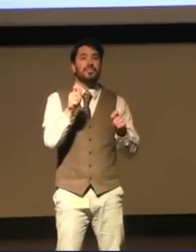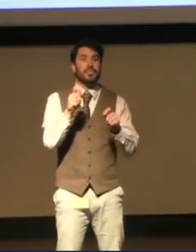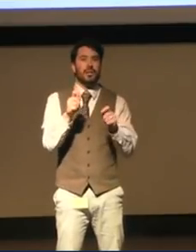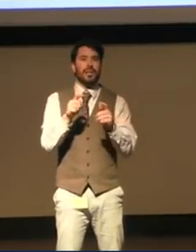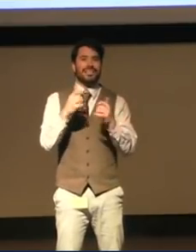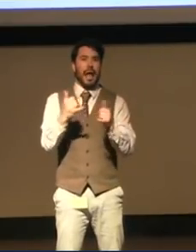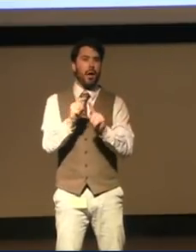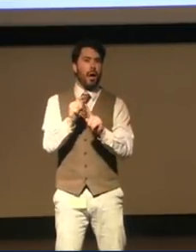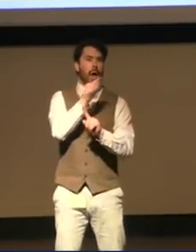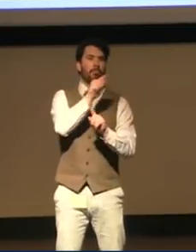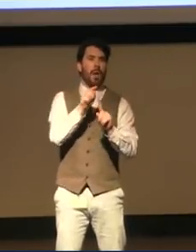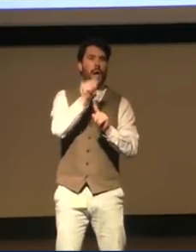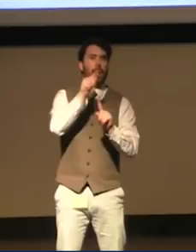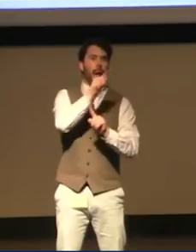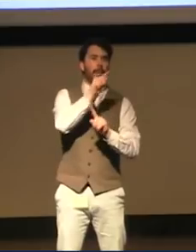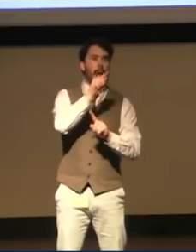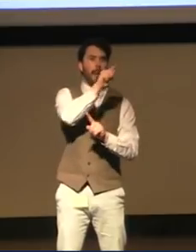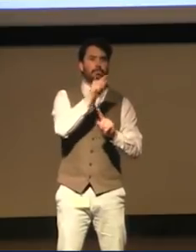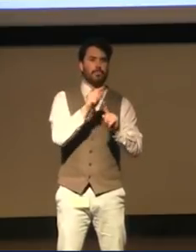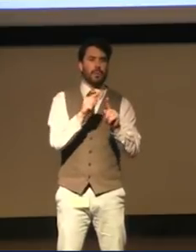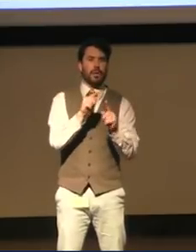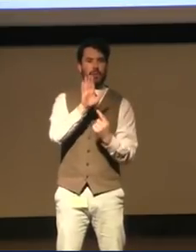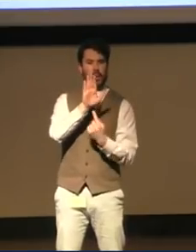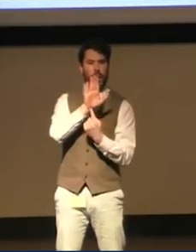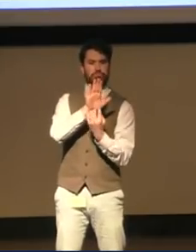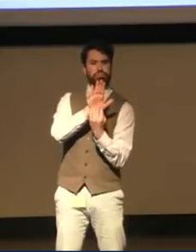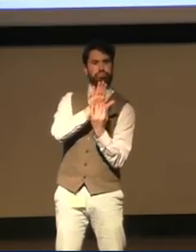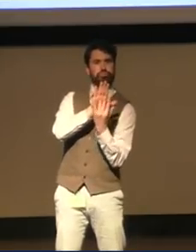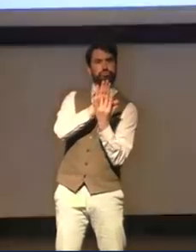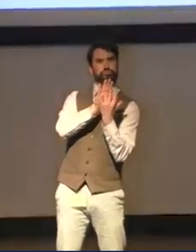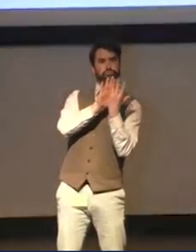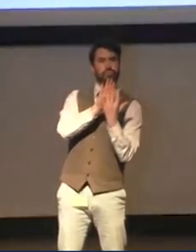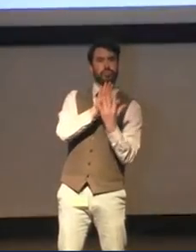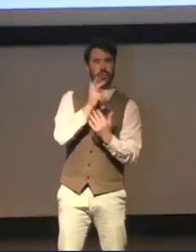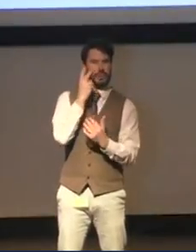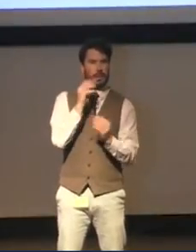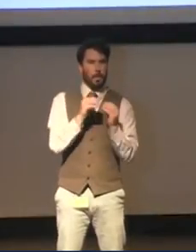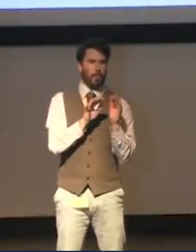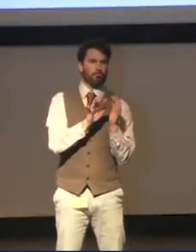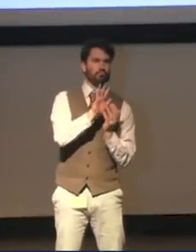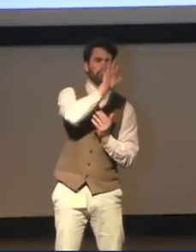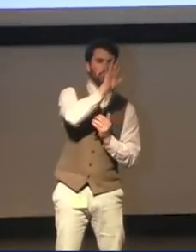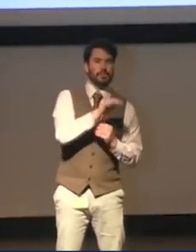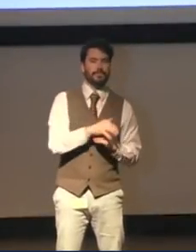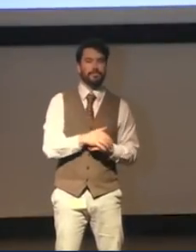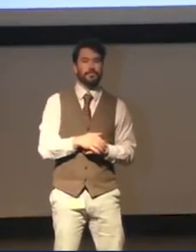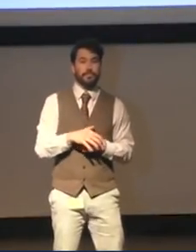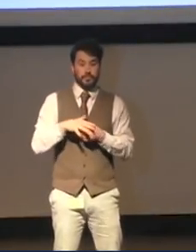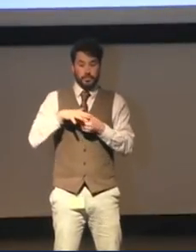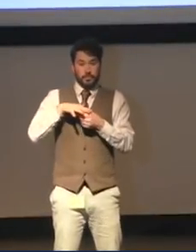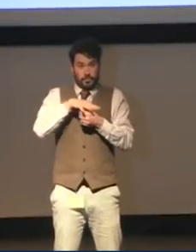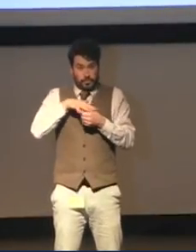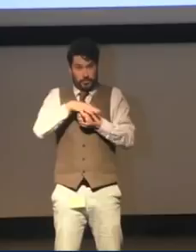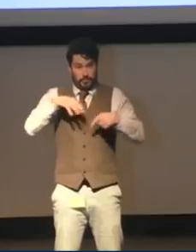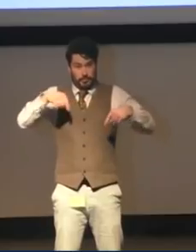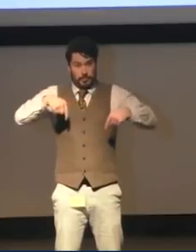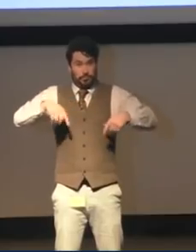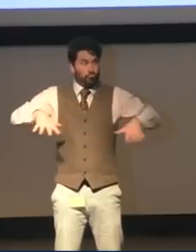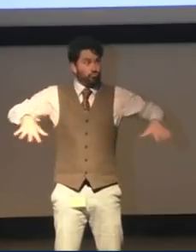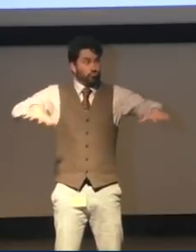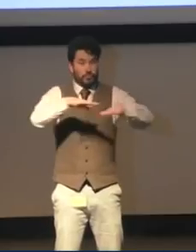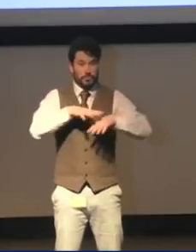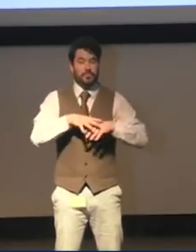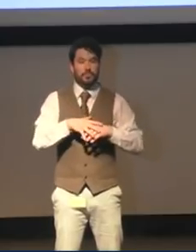out across the state. I can bring my arrow over. Things are kind of moving out across the state. If we look at what our local experience is, we now